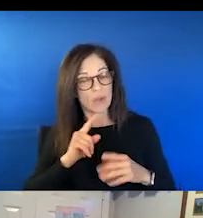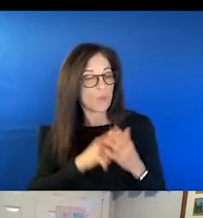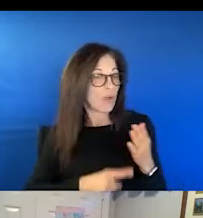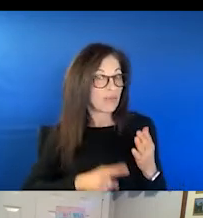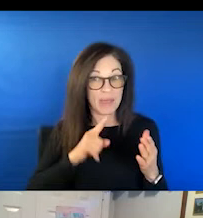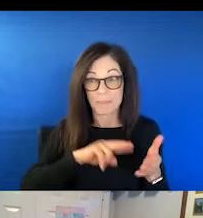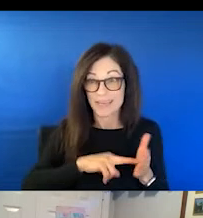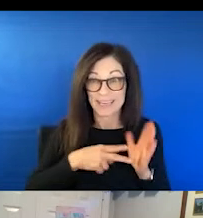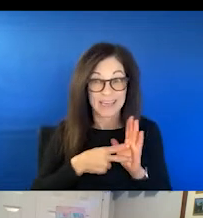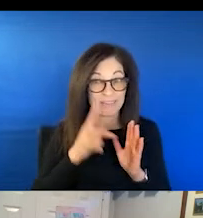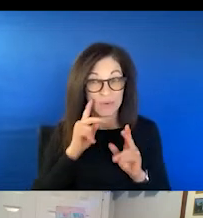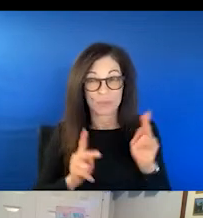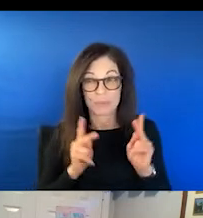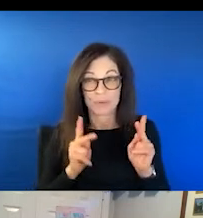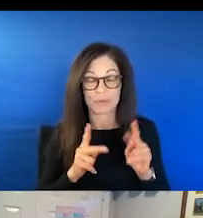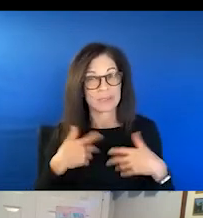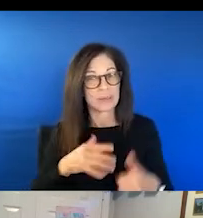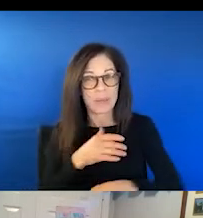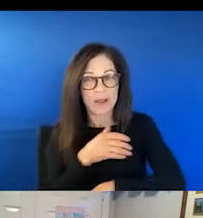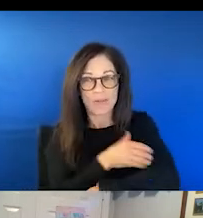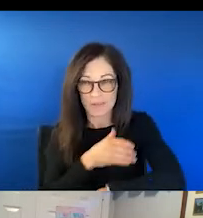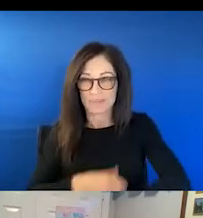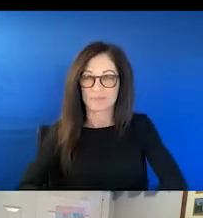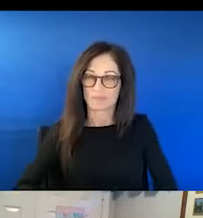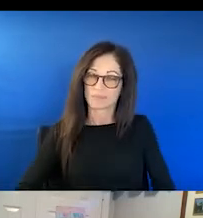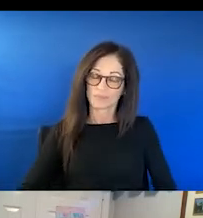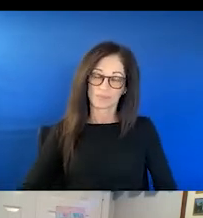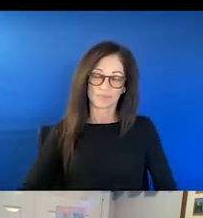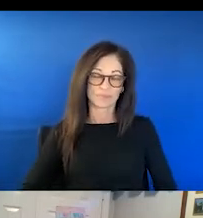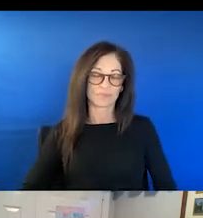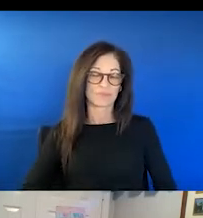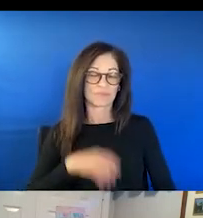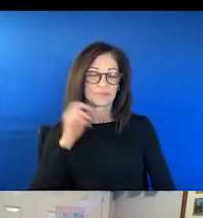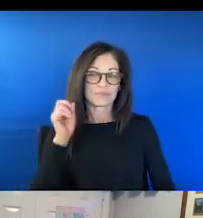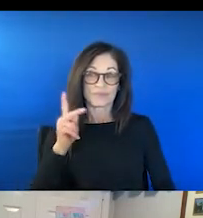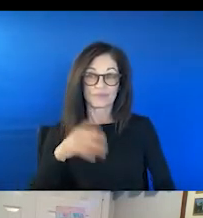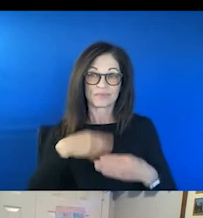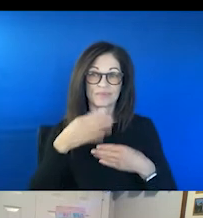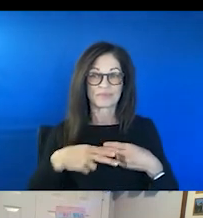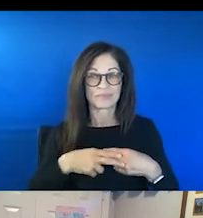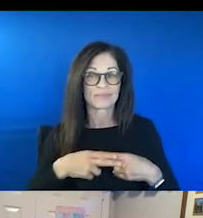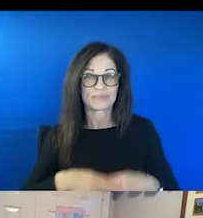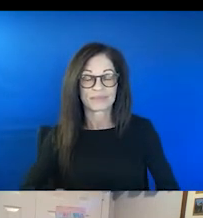mean to folks. It's a powerful thing. All righty, let's go to the next slide, please.